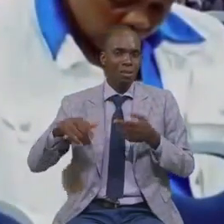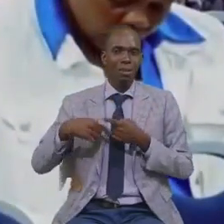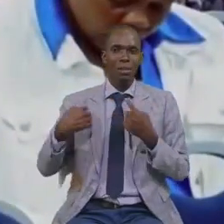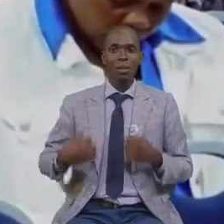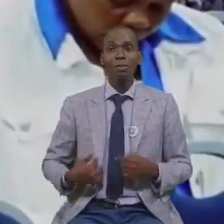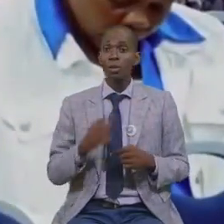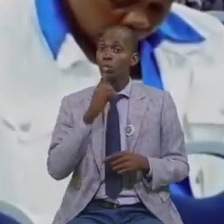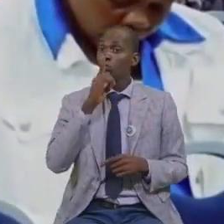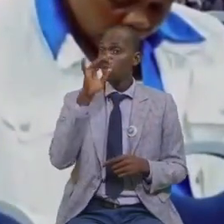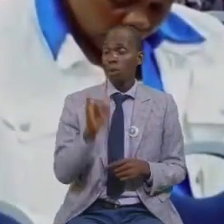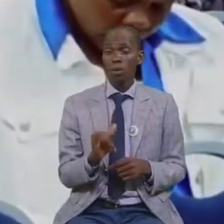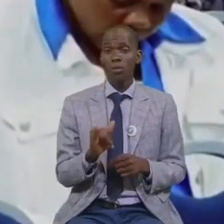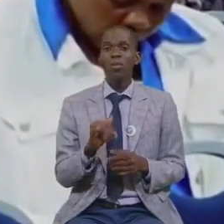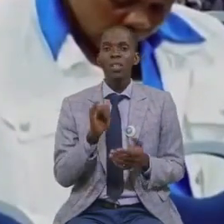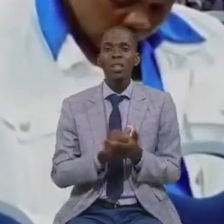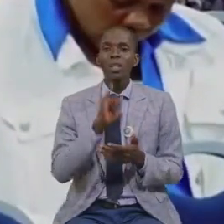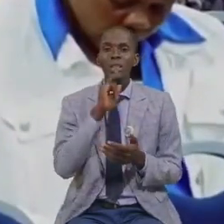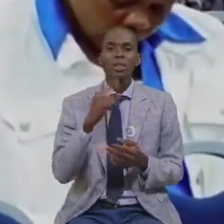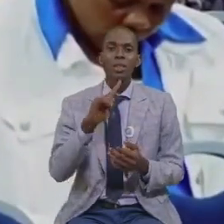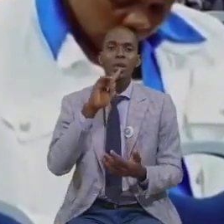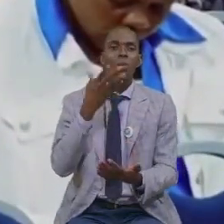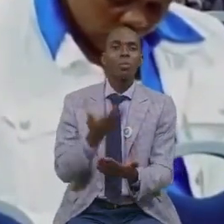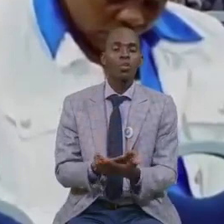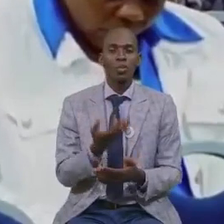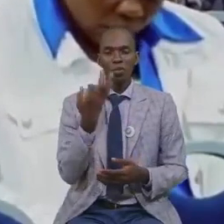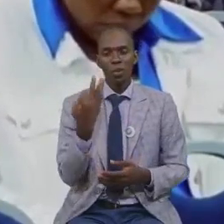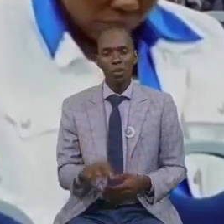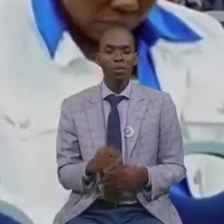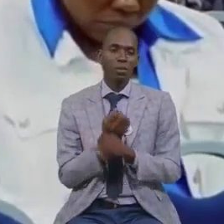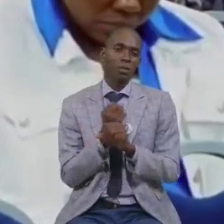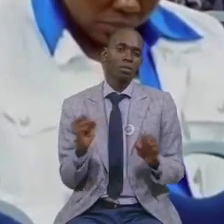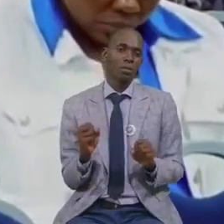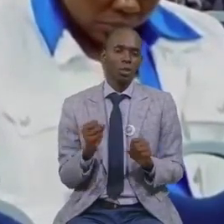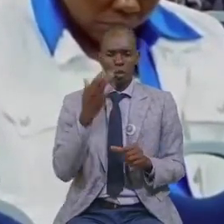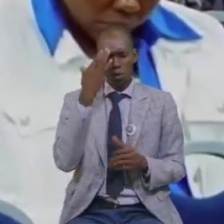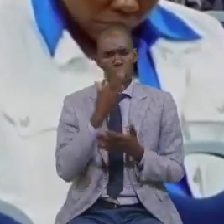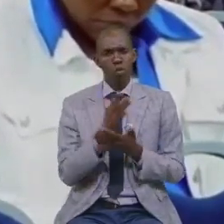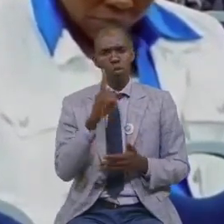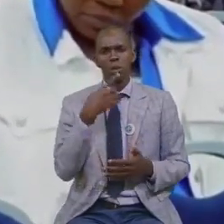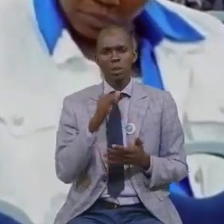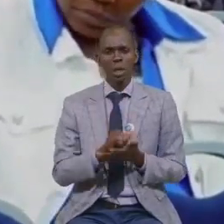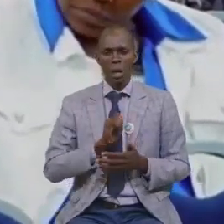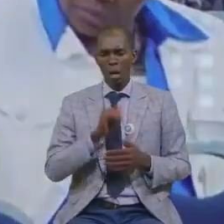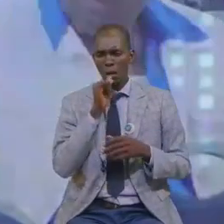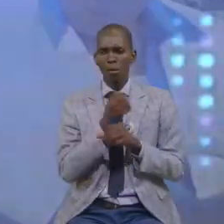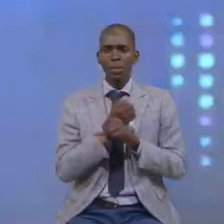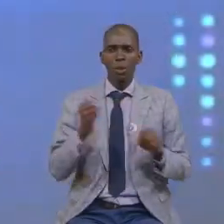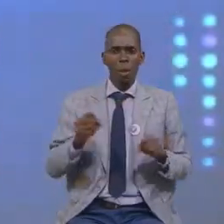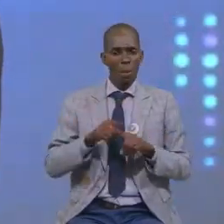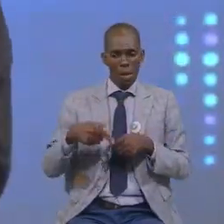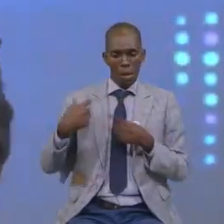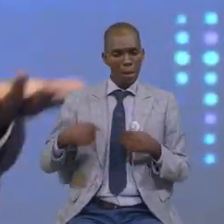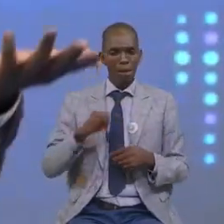Actually, that's the evidence of salvation. You know, somebody says, I'm saved, and their heart is not